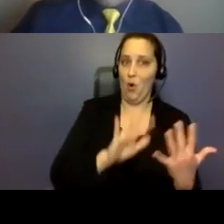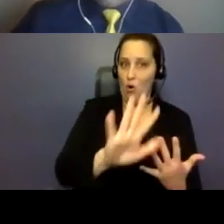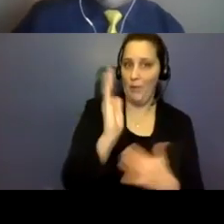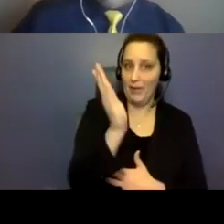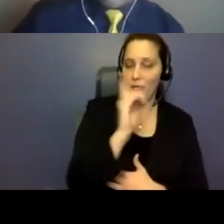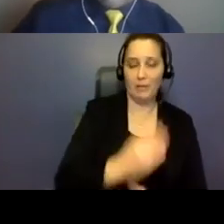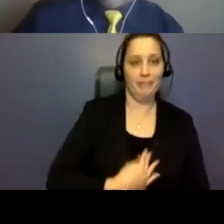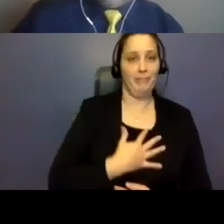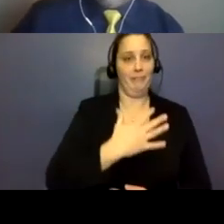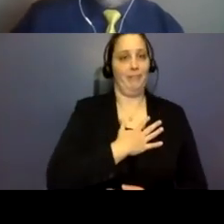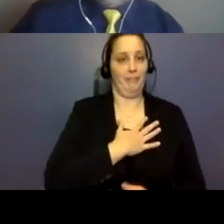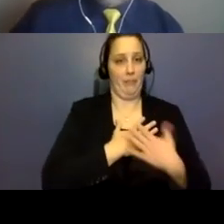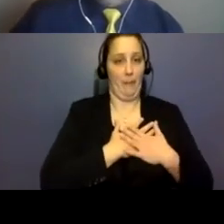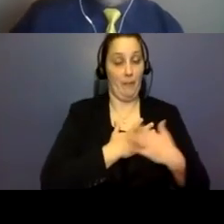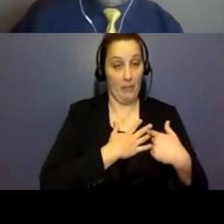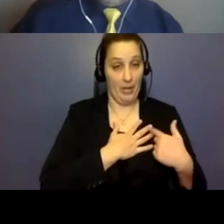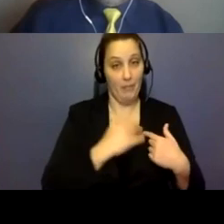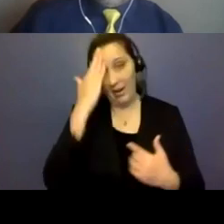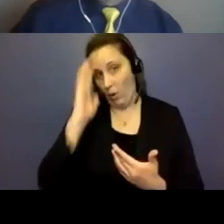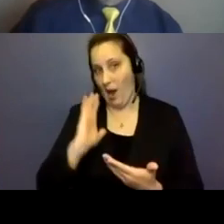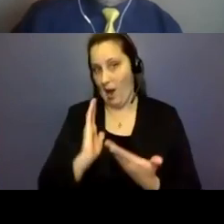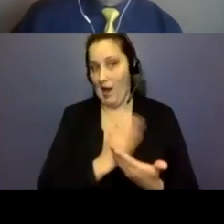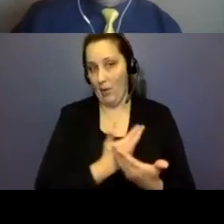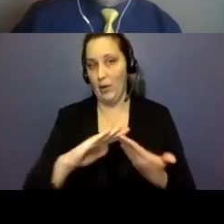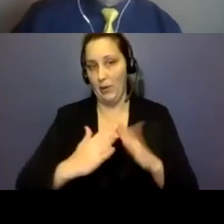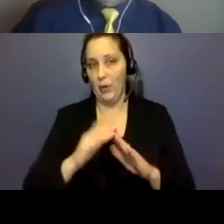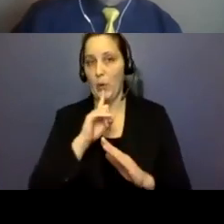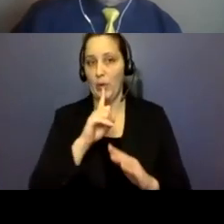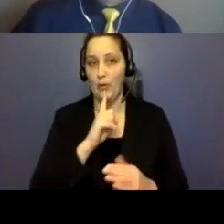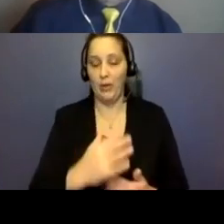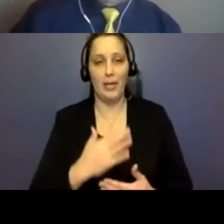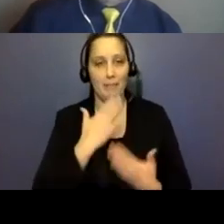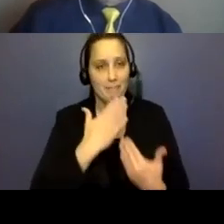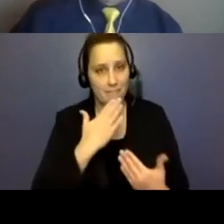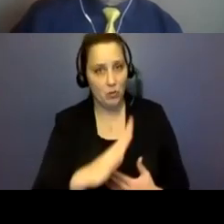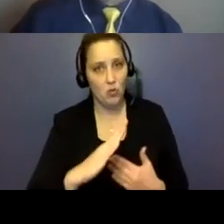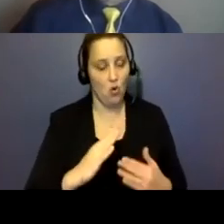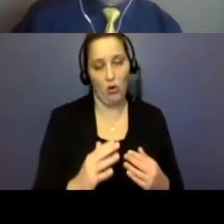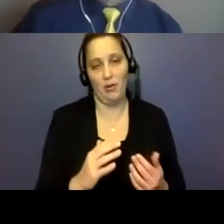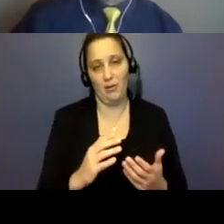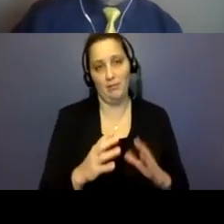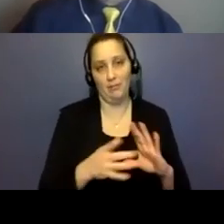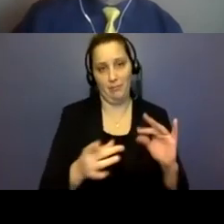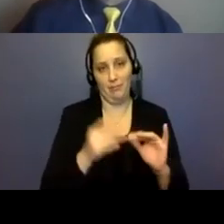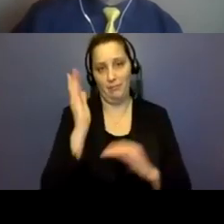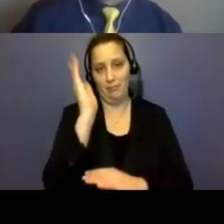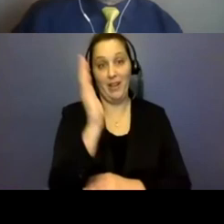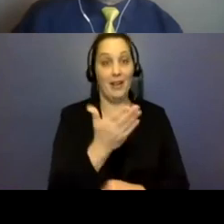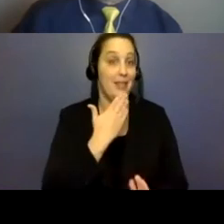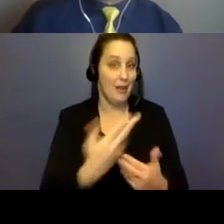to me. And I know that the members of our community will really, really appreciate what you have to offer. So thank you for being here with us.